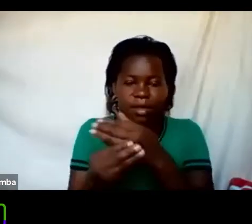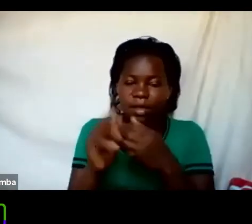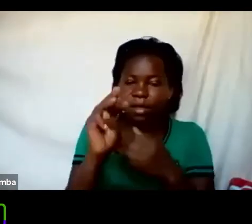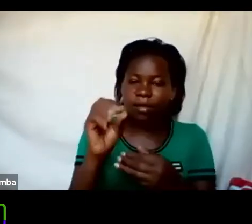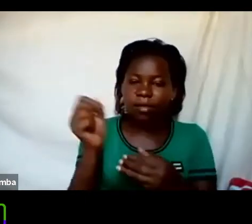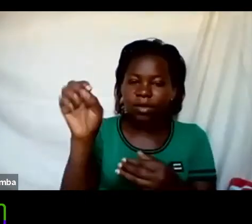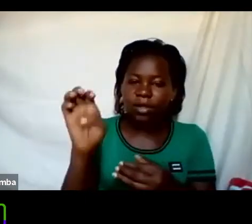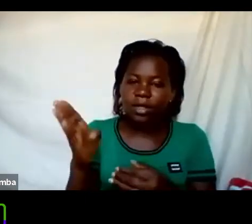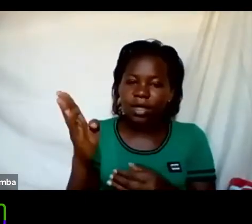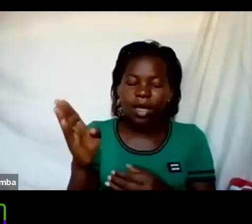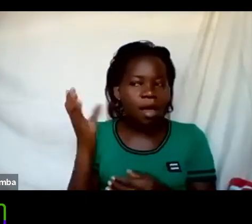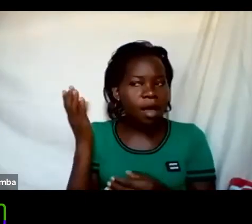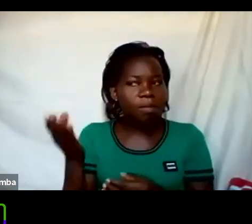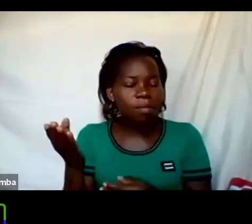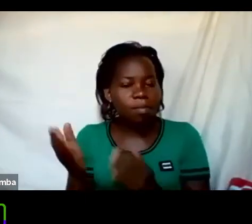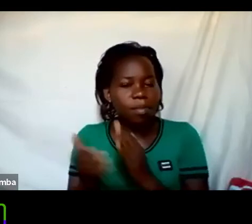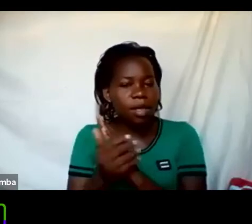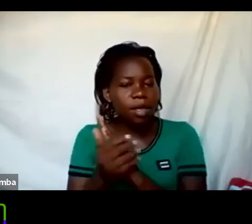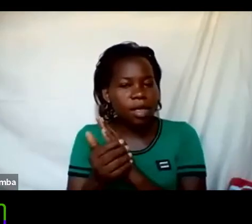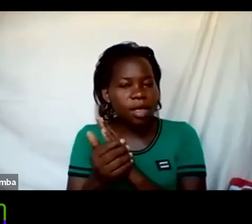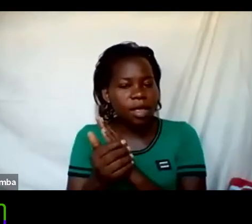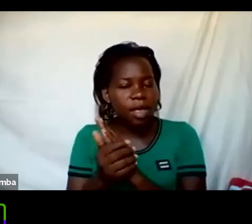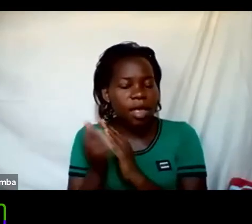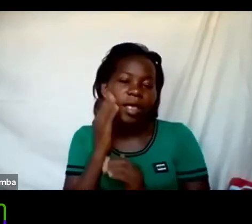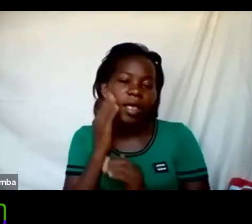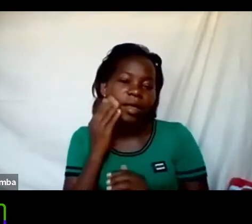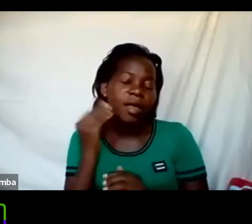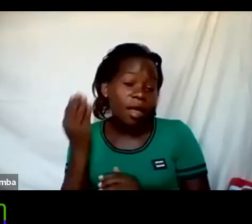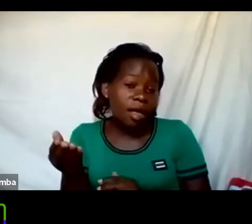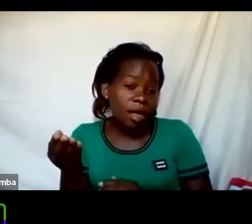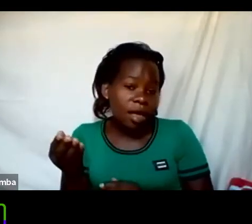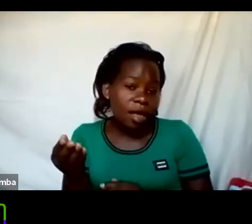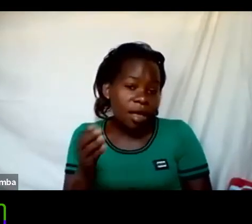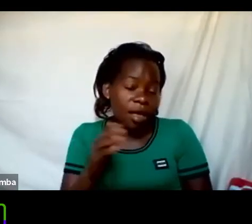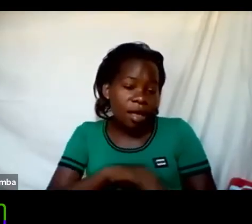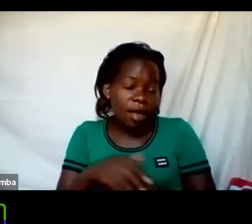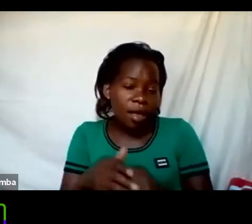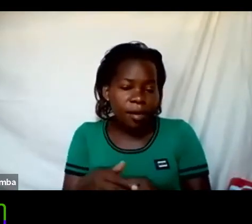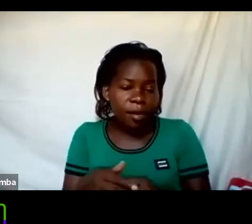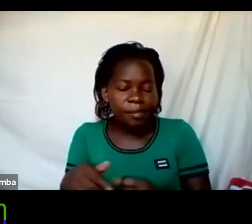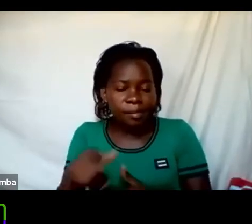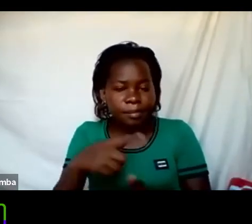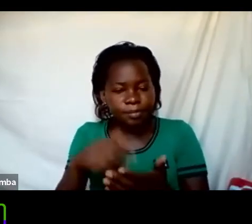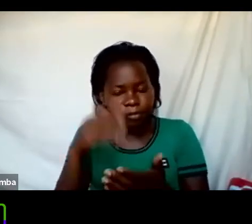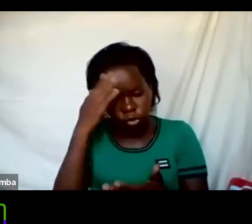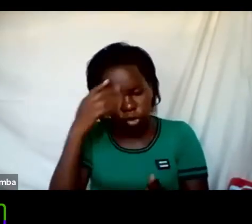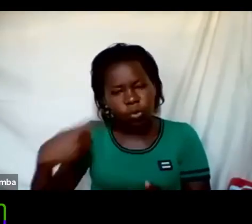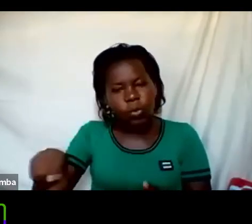had experience into the manufacturing sector. So probably he knows what quality means. So someone is